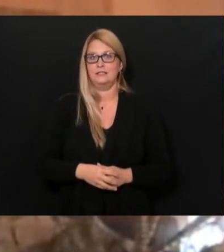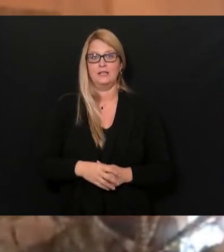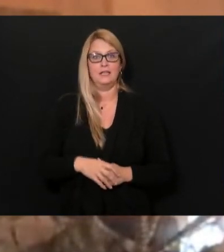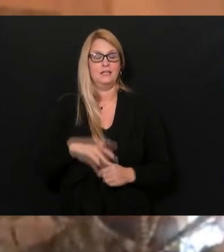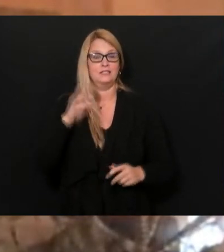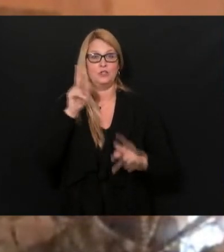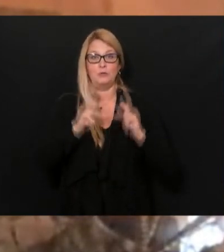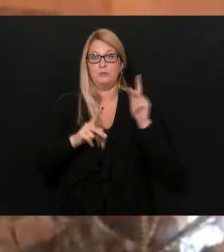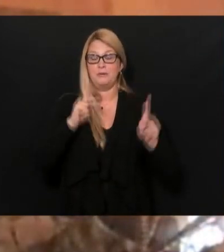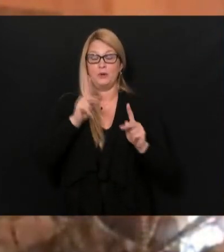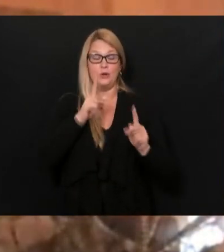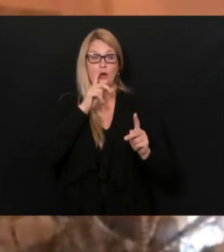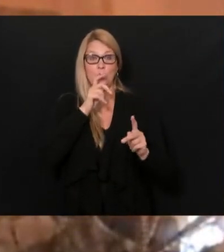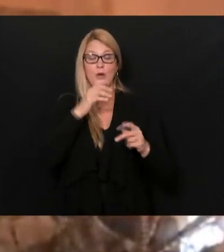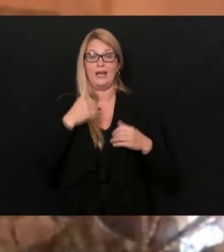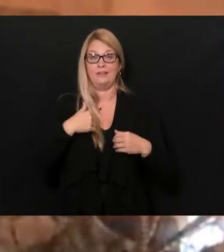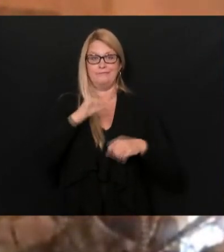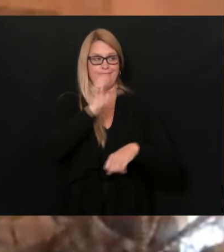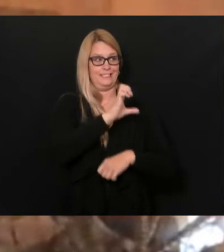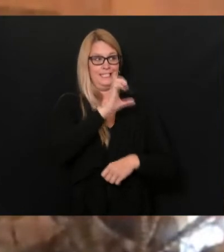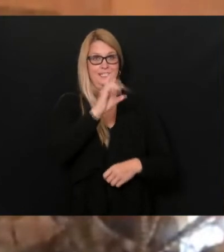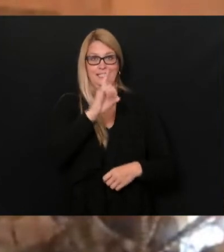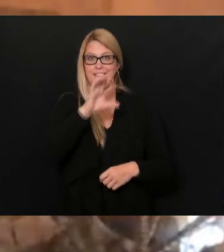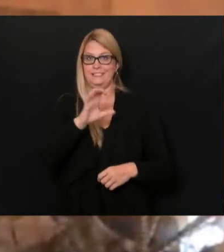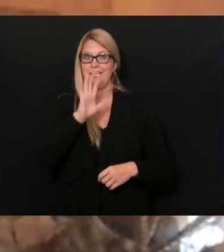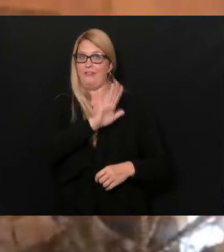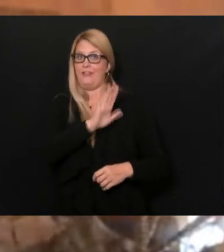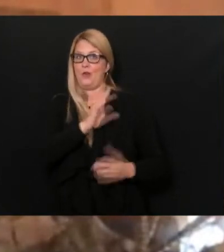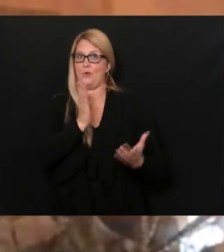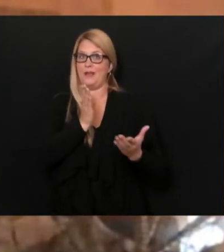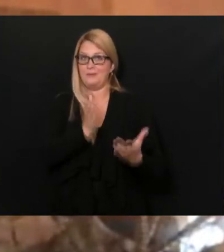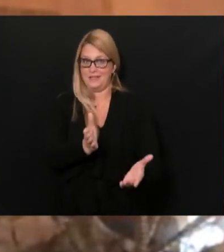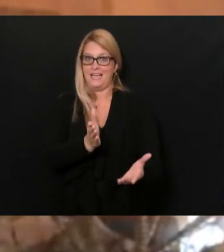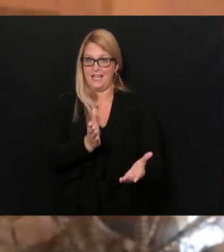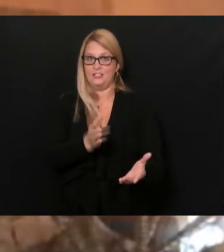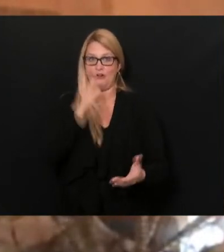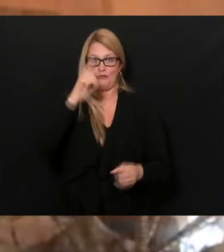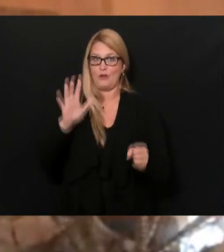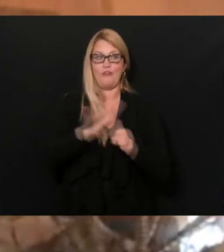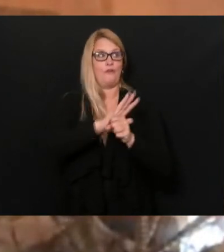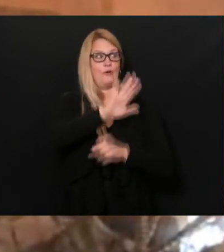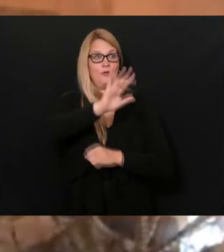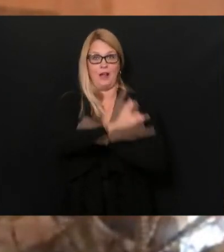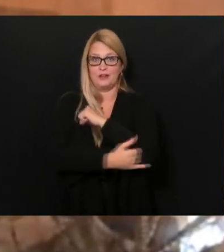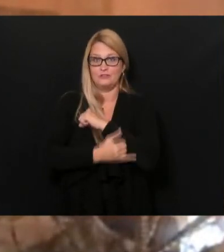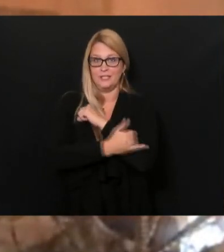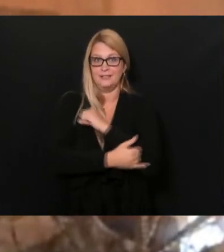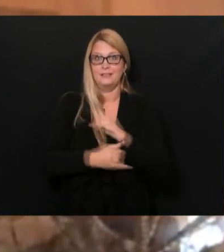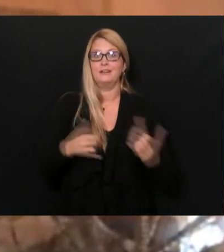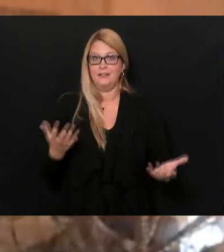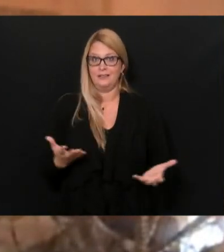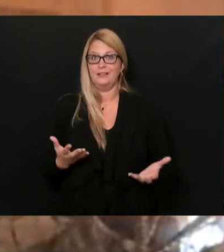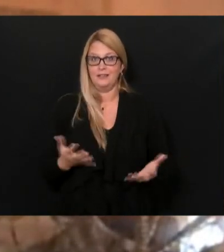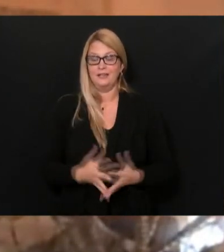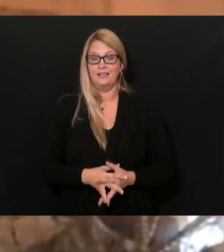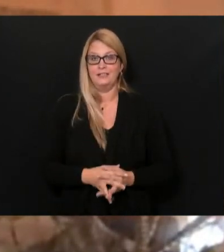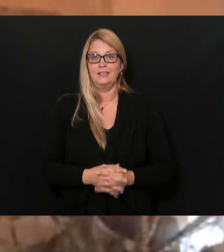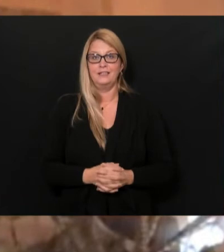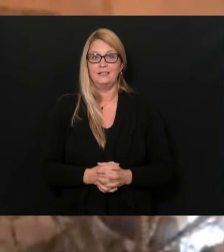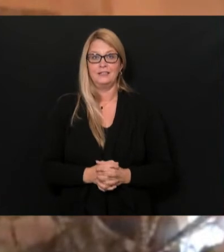immunization practices from the CDC. That's exactly what they recommended for the entire country. In our 1B